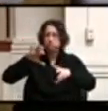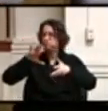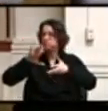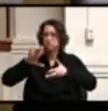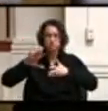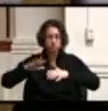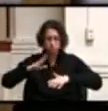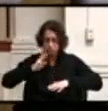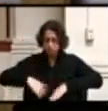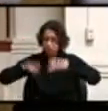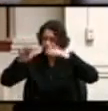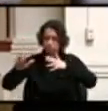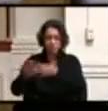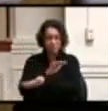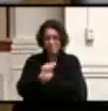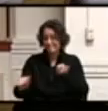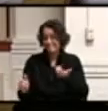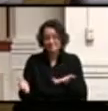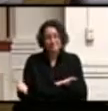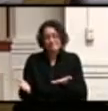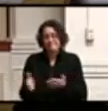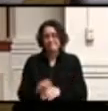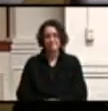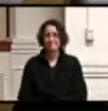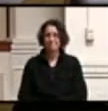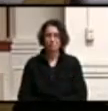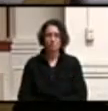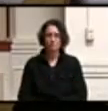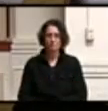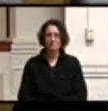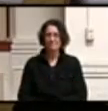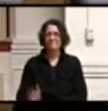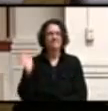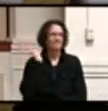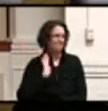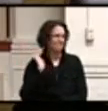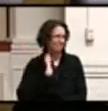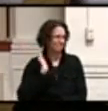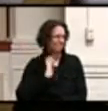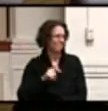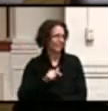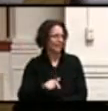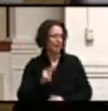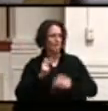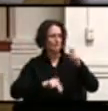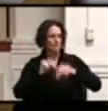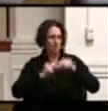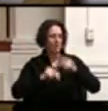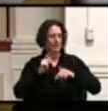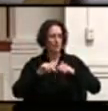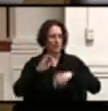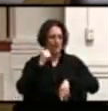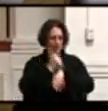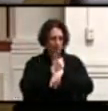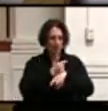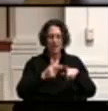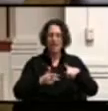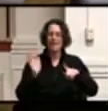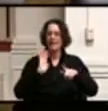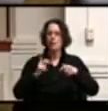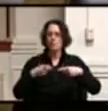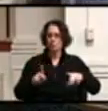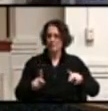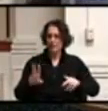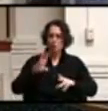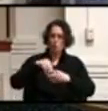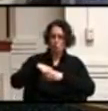We have an obligation to fix that. That's part of the original design, the original permit from the wastewater treatment plant. Well, it's been nice to get